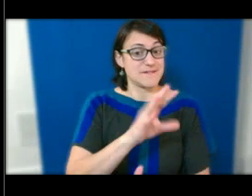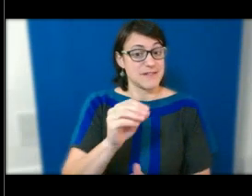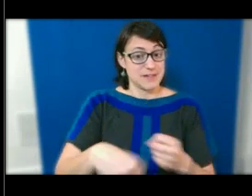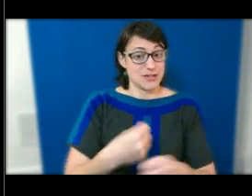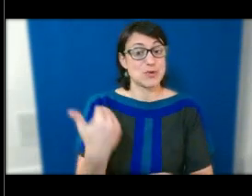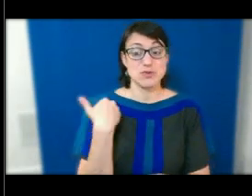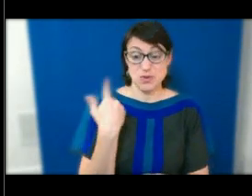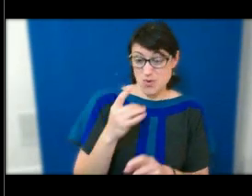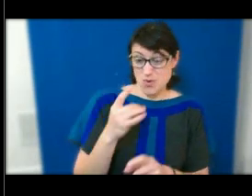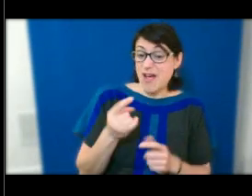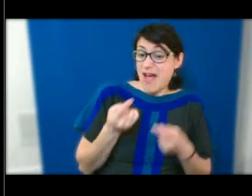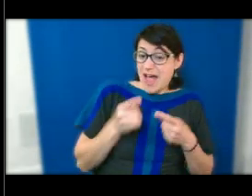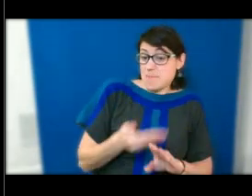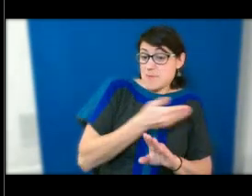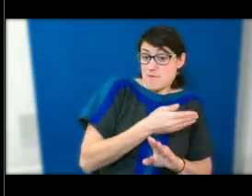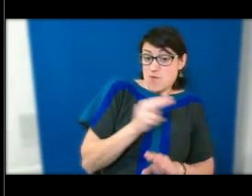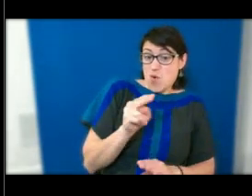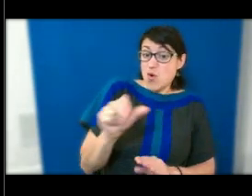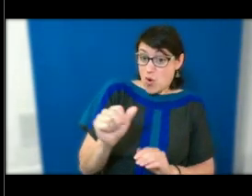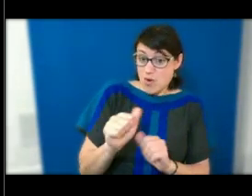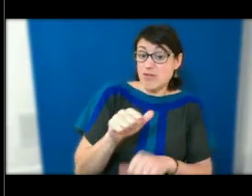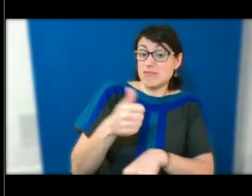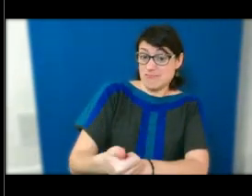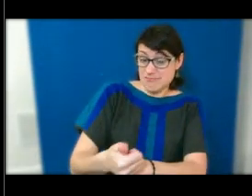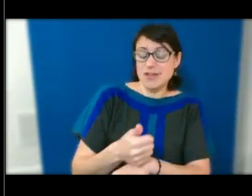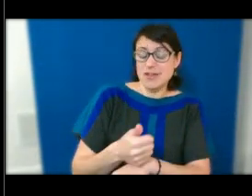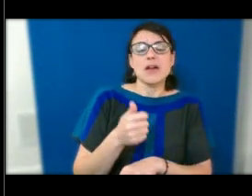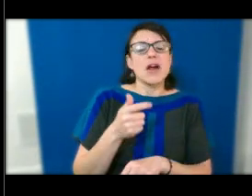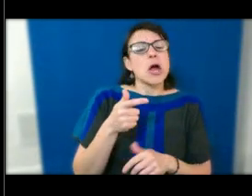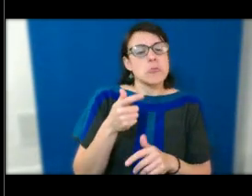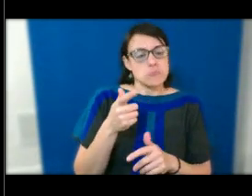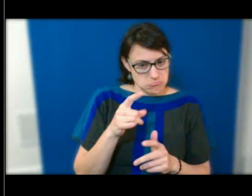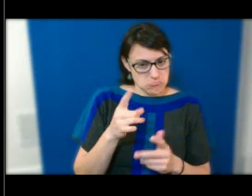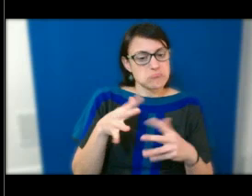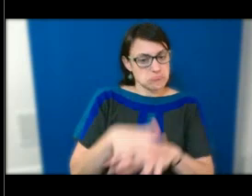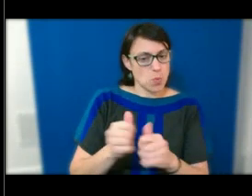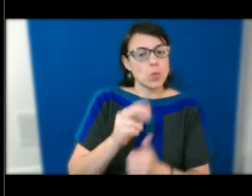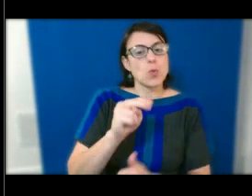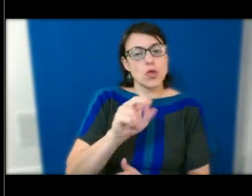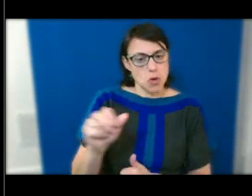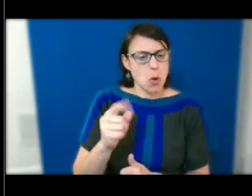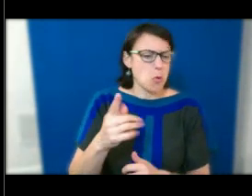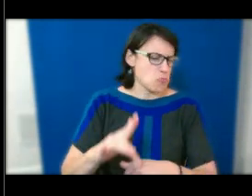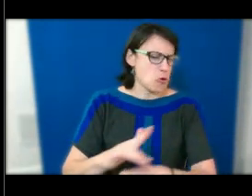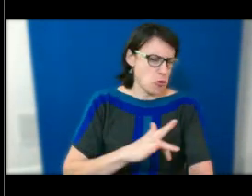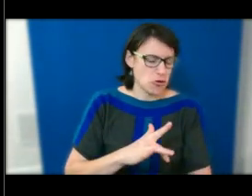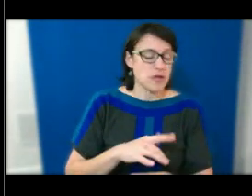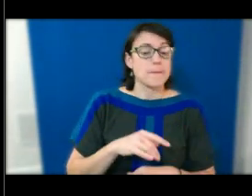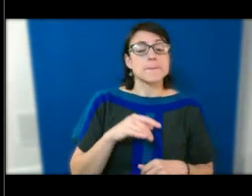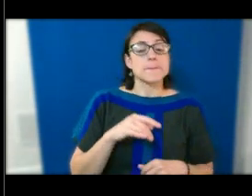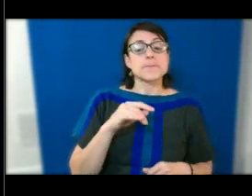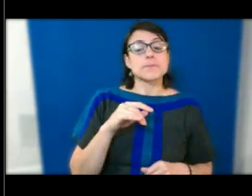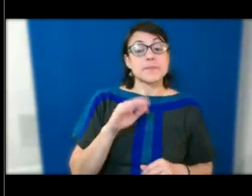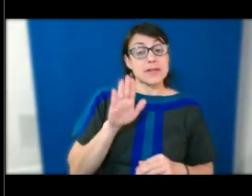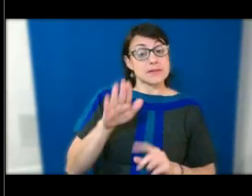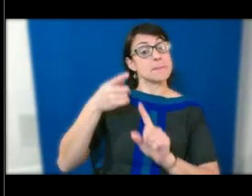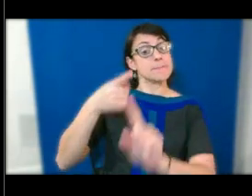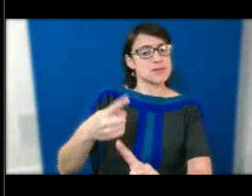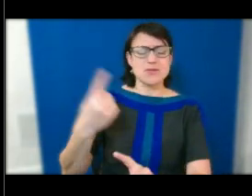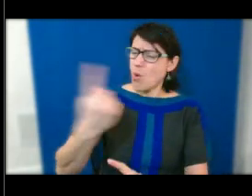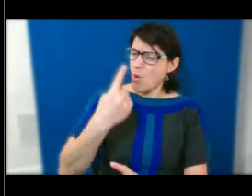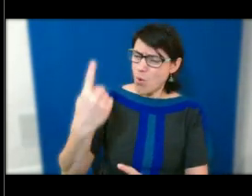predates NOAA. It was brought into NOAA fairly early on, and its mission has always been to